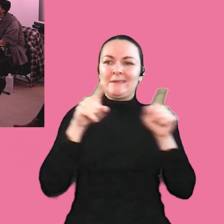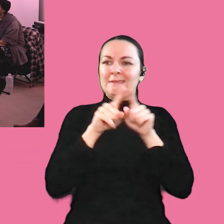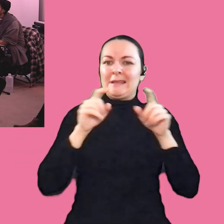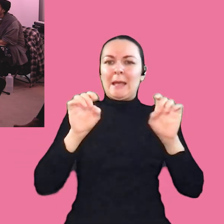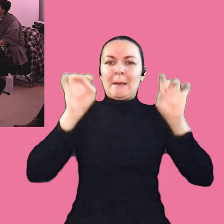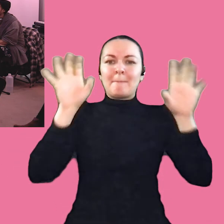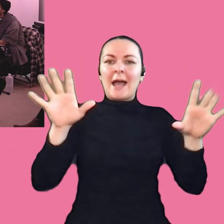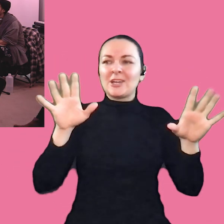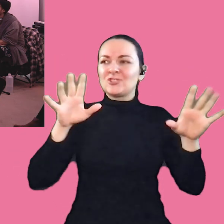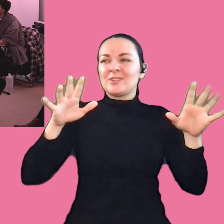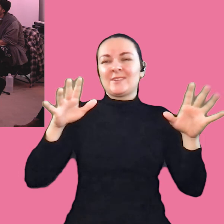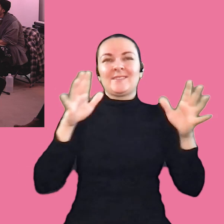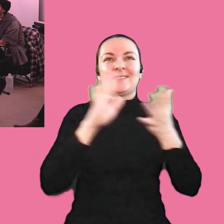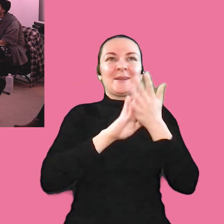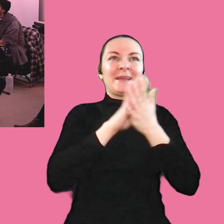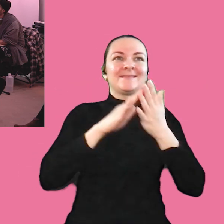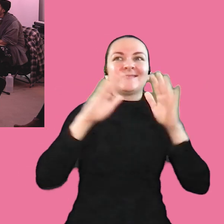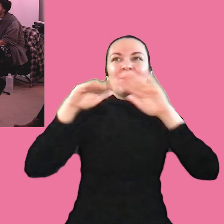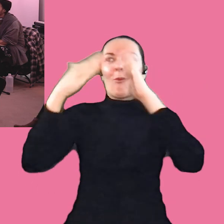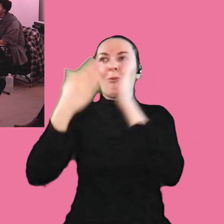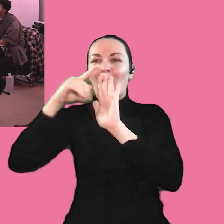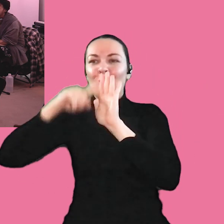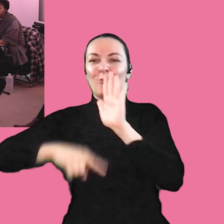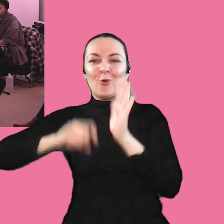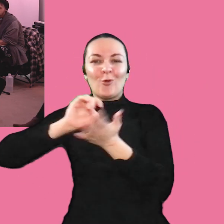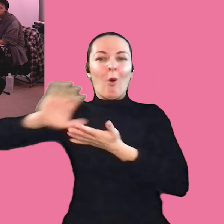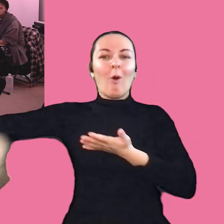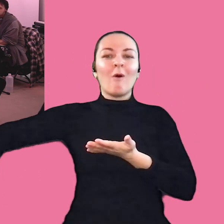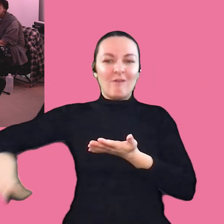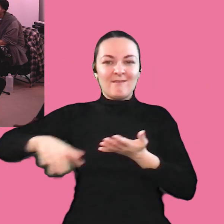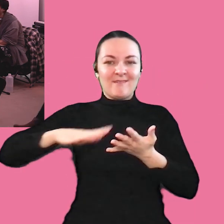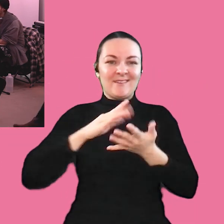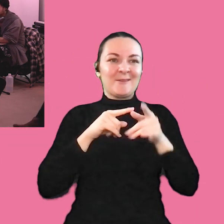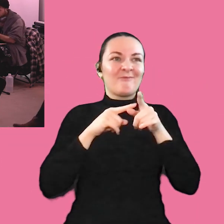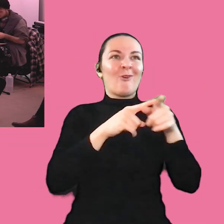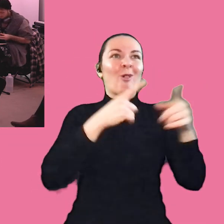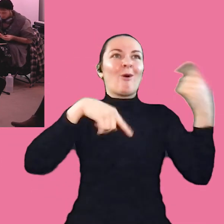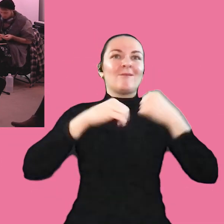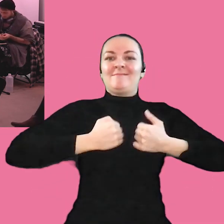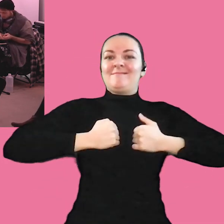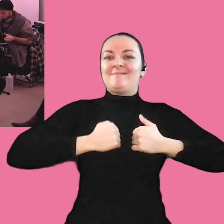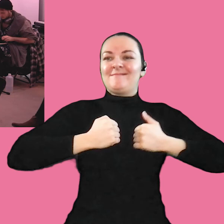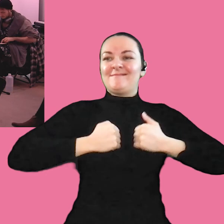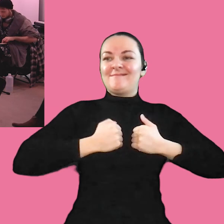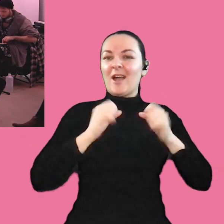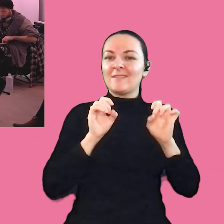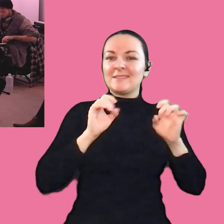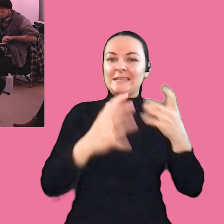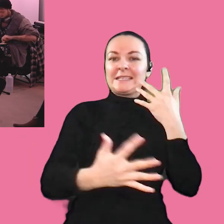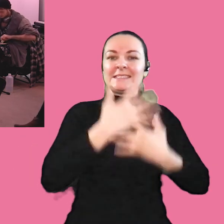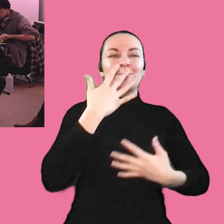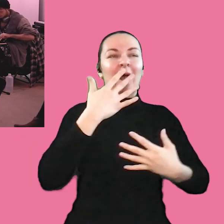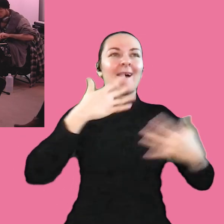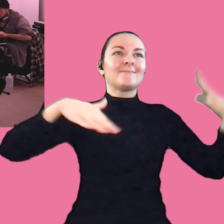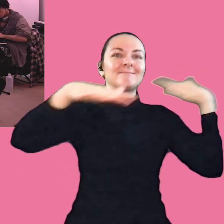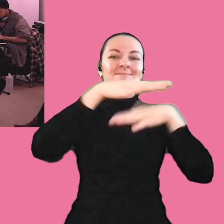is to do something that suspends the ordinary rules of the world. And I think that these moments are some of the most inspiring things. If